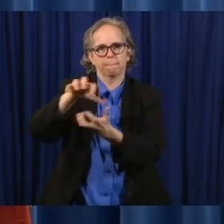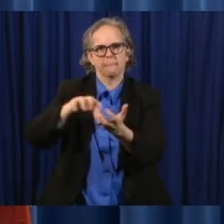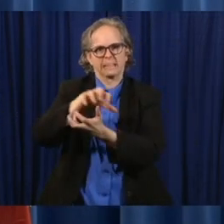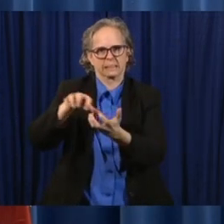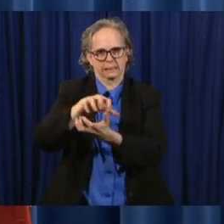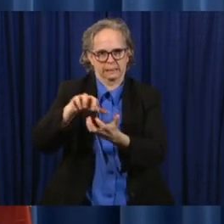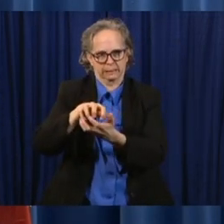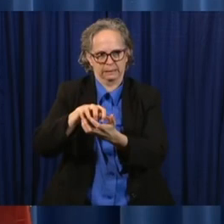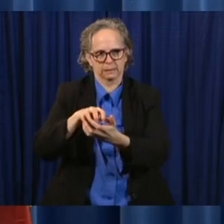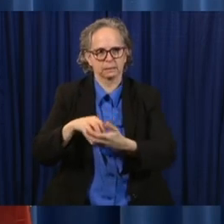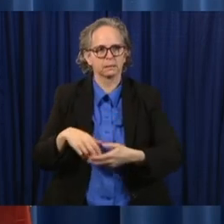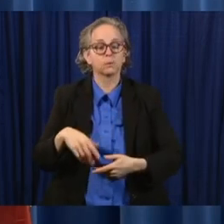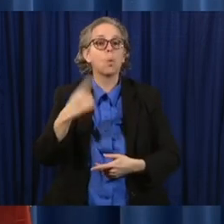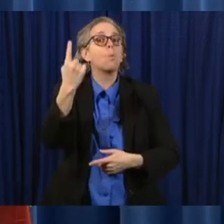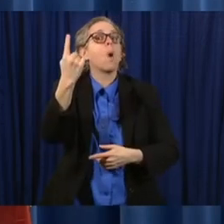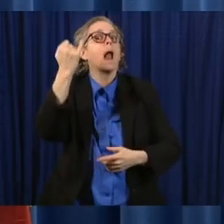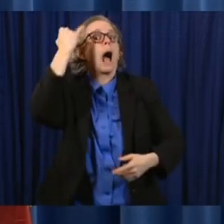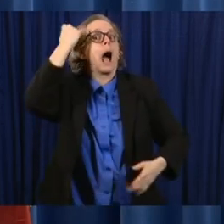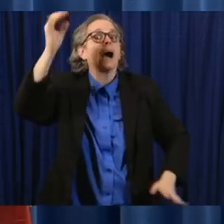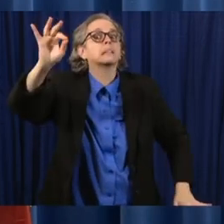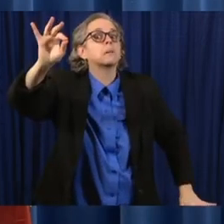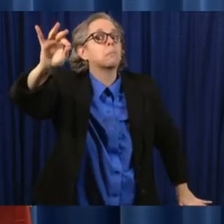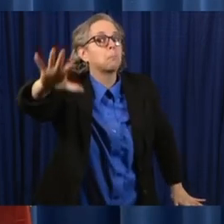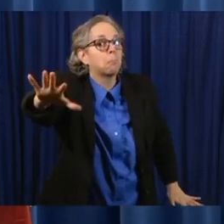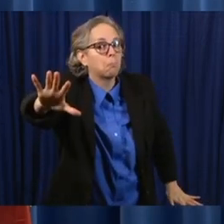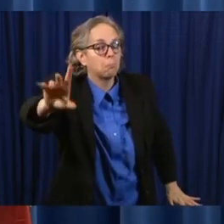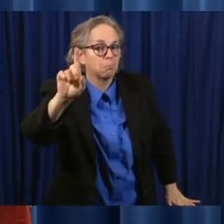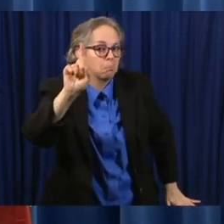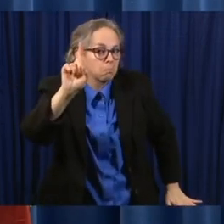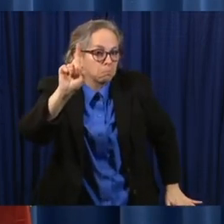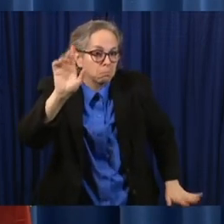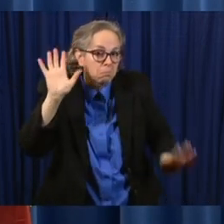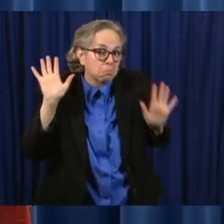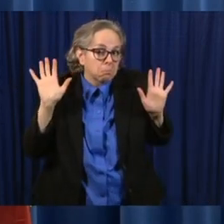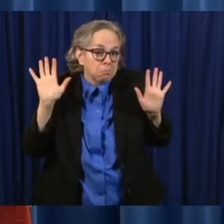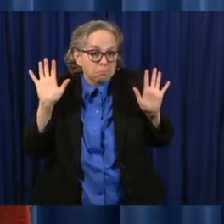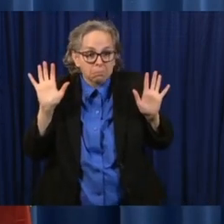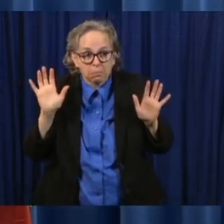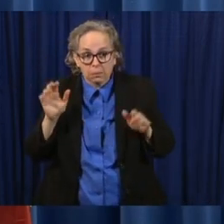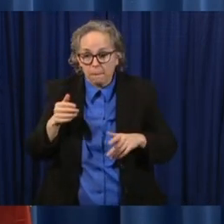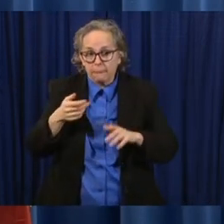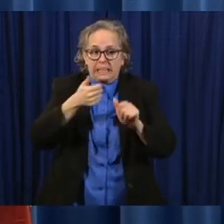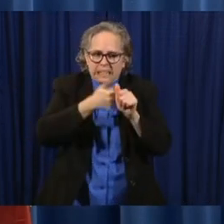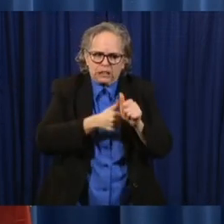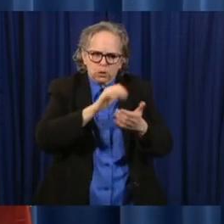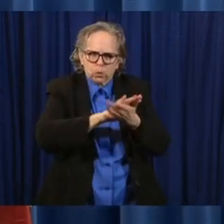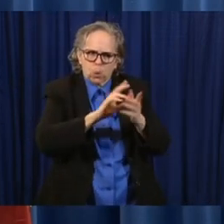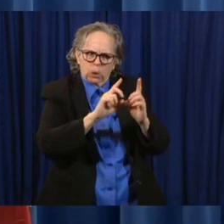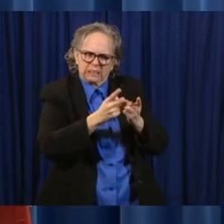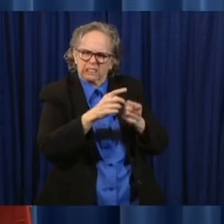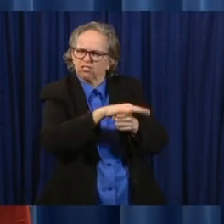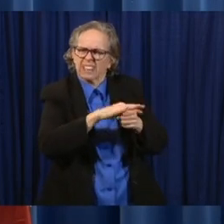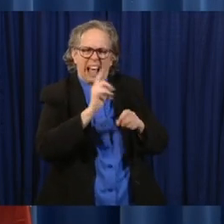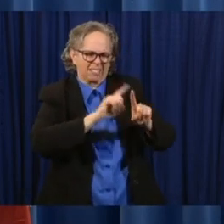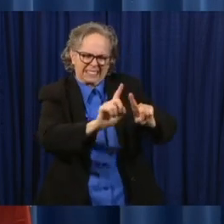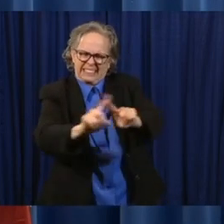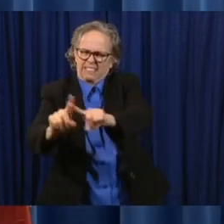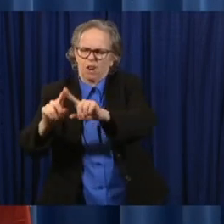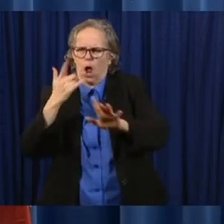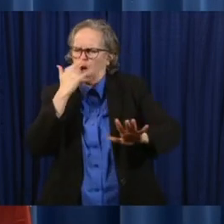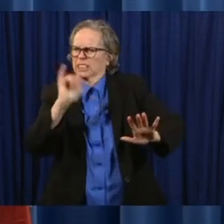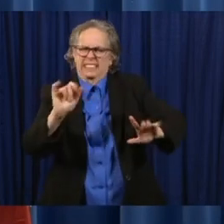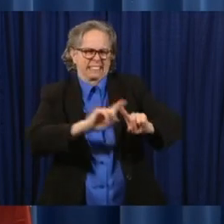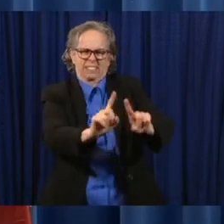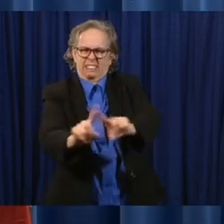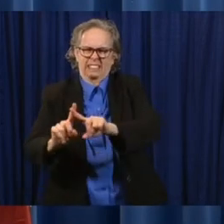a possibility, and also each school district is going to be different. And a school district's ability to